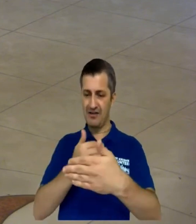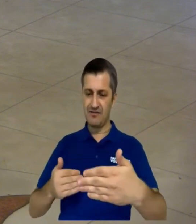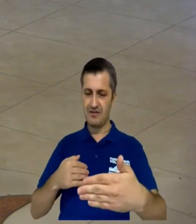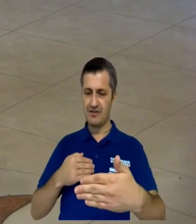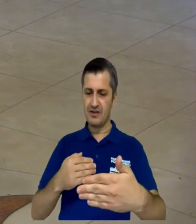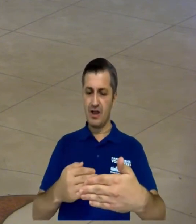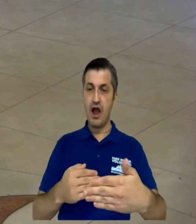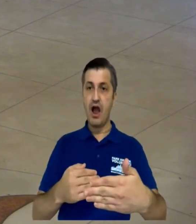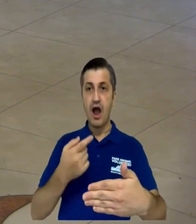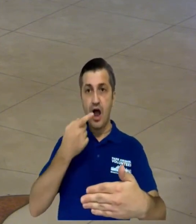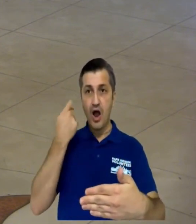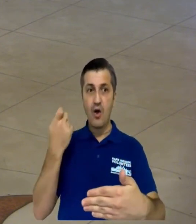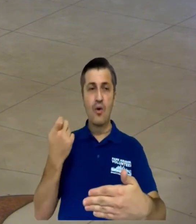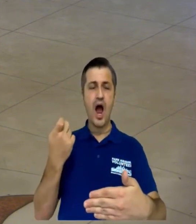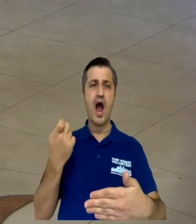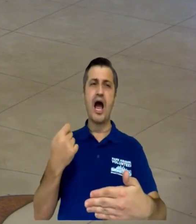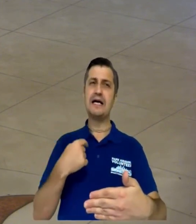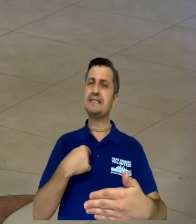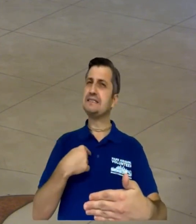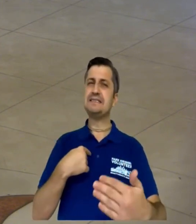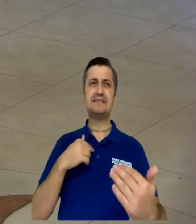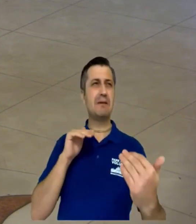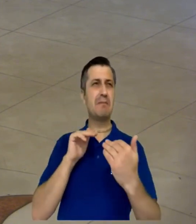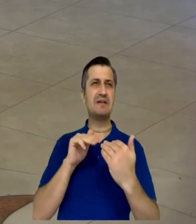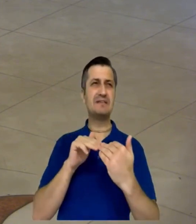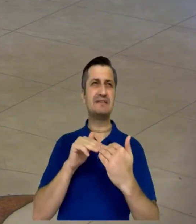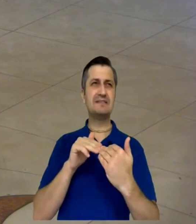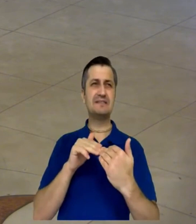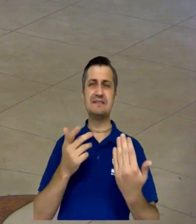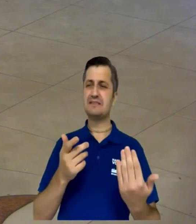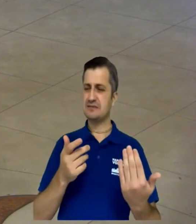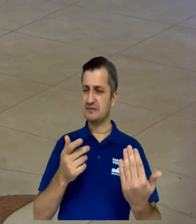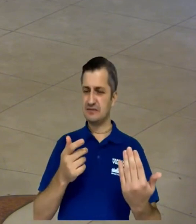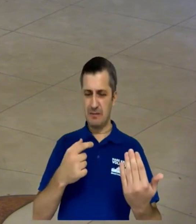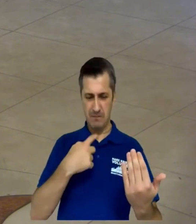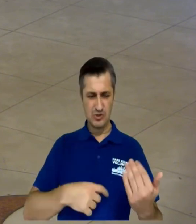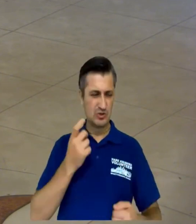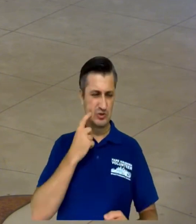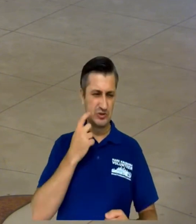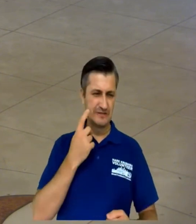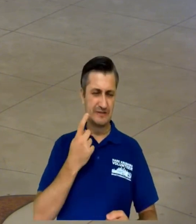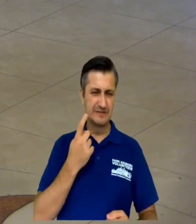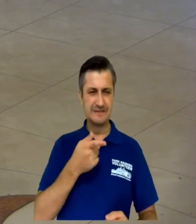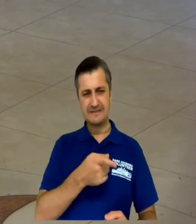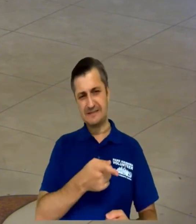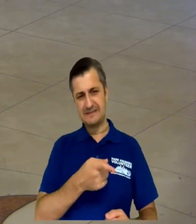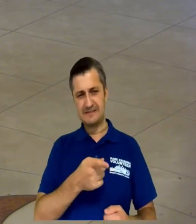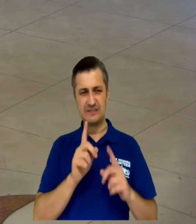that it wasn't for me. I'm quite a soft person, and so I was getting bullied, right, by the children, and